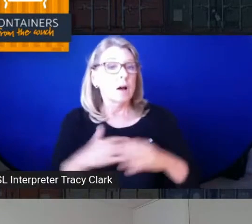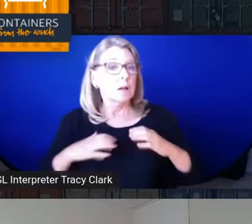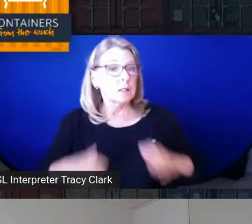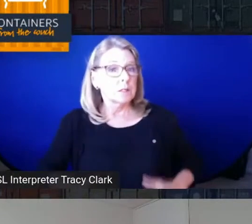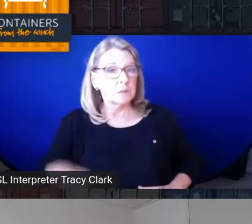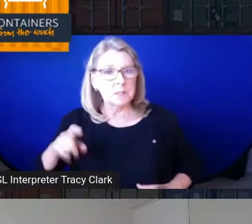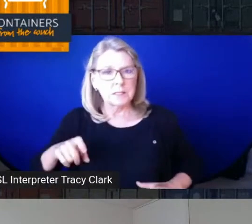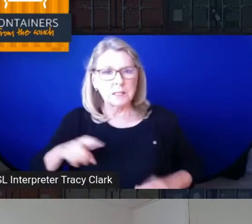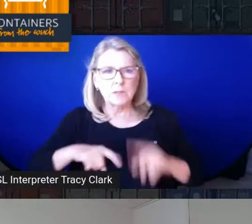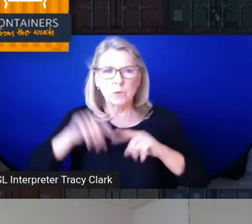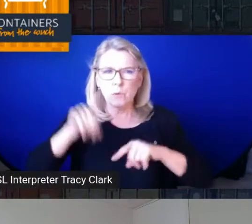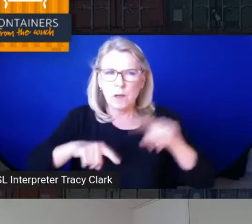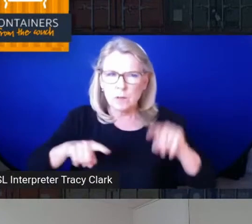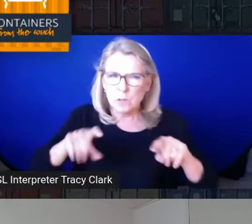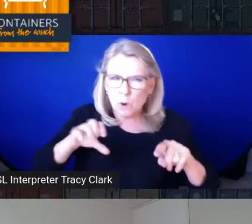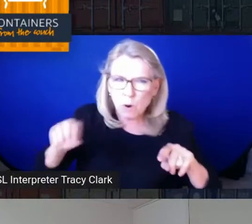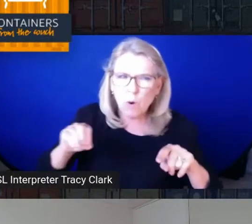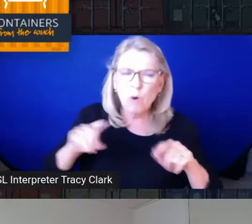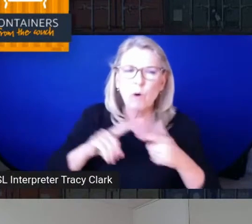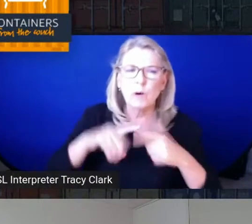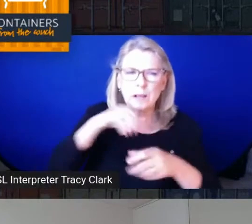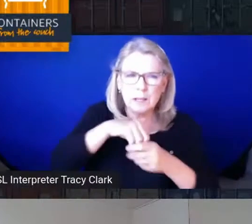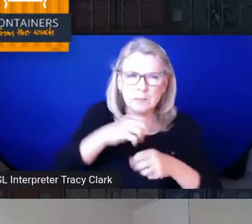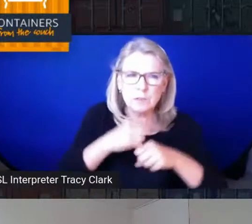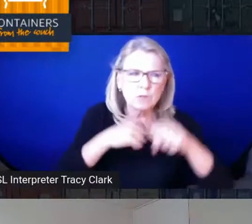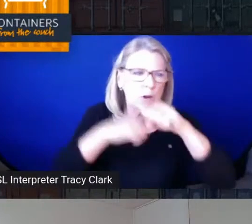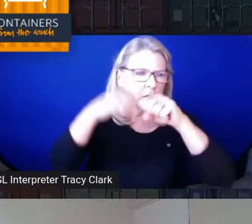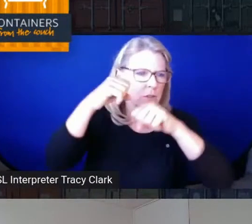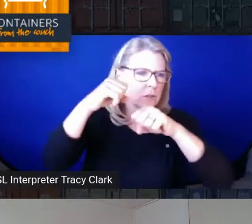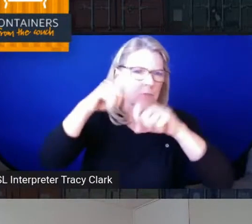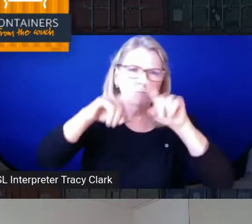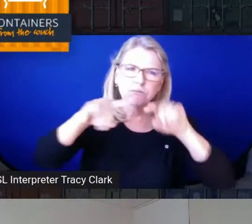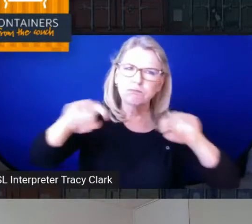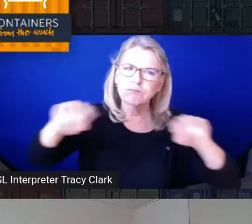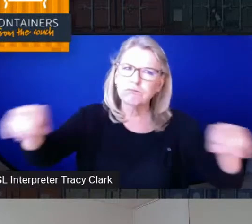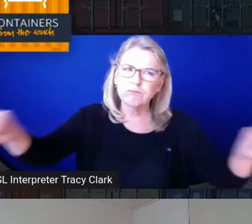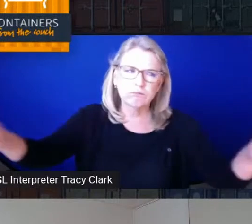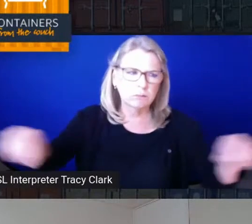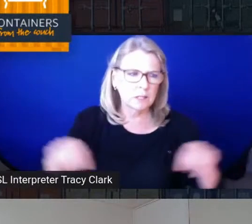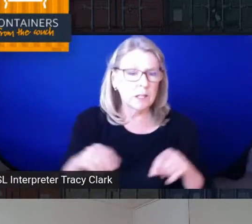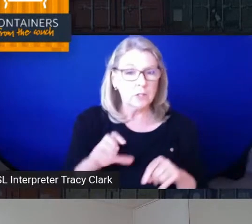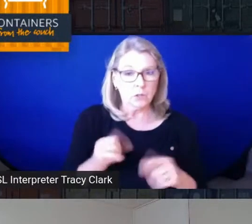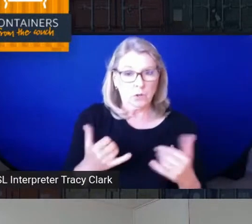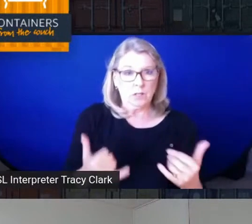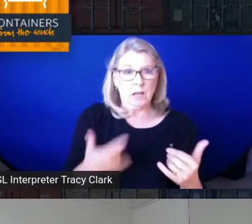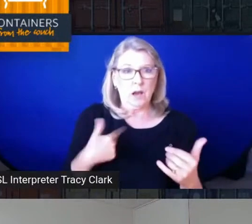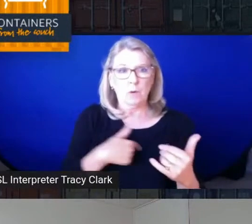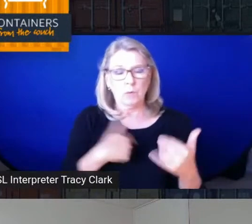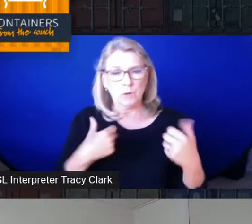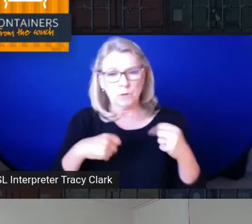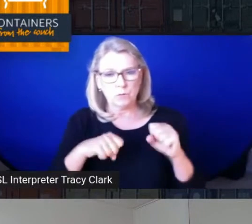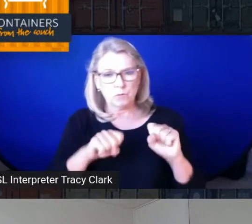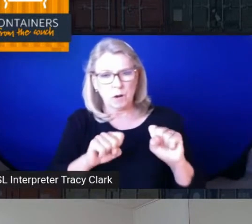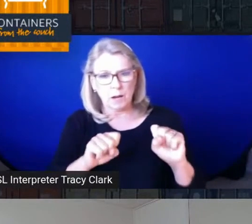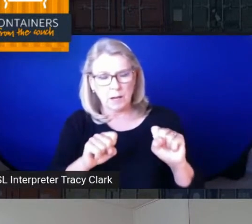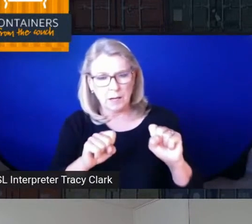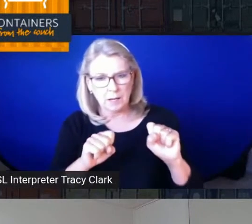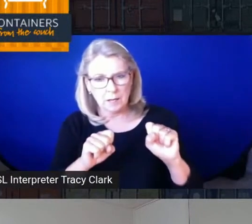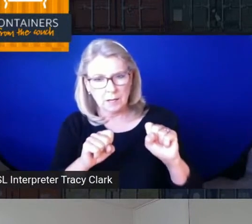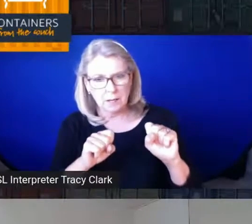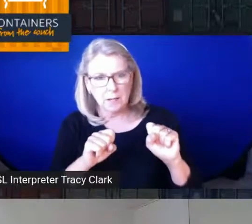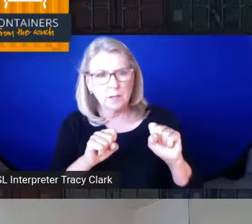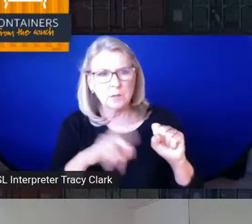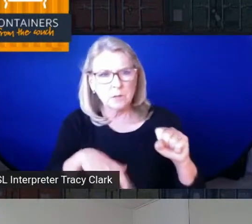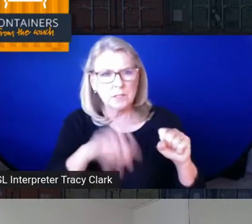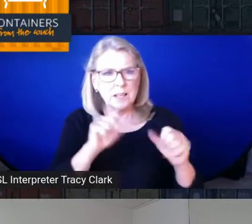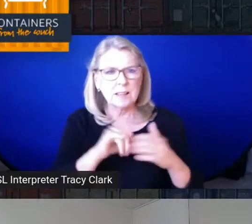whatnot. They have all kinds of diversity. And so now that we're trying to take this kind of what I'm going to call very, very manual co-location product